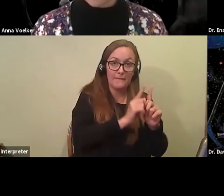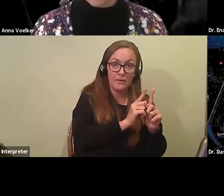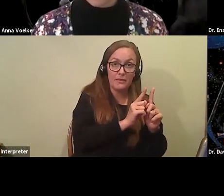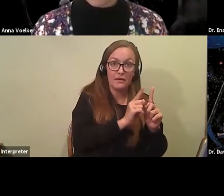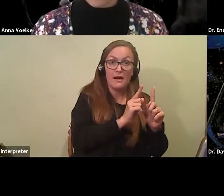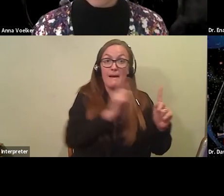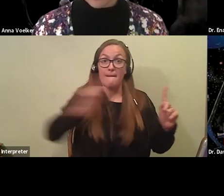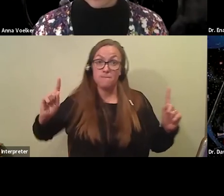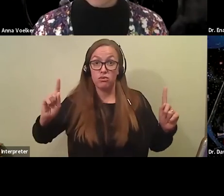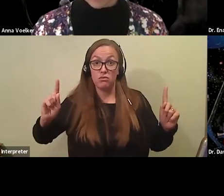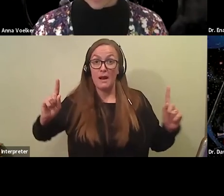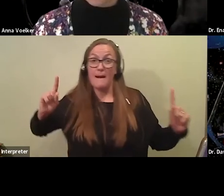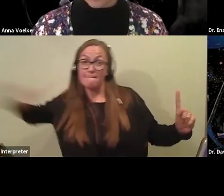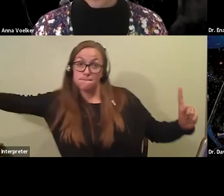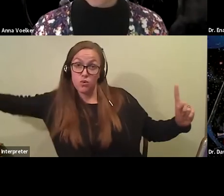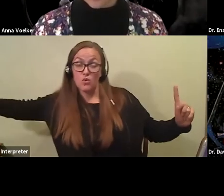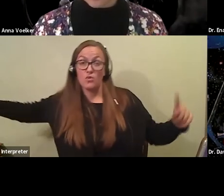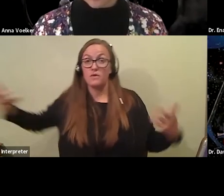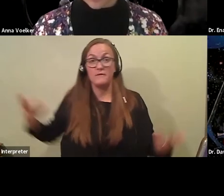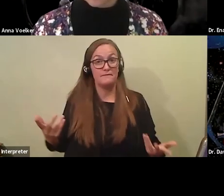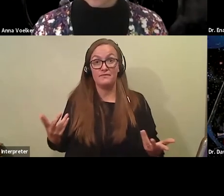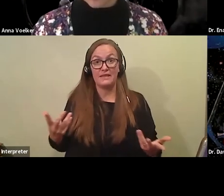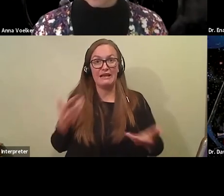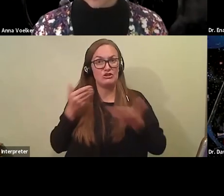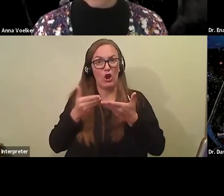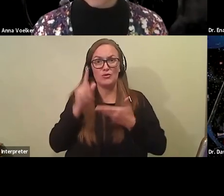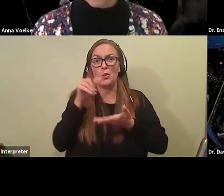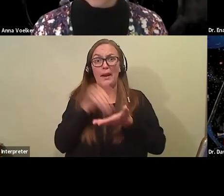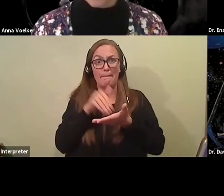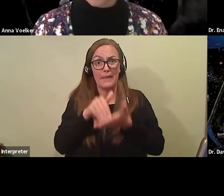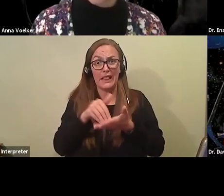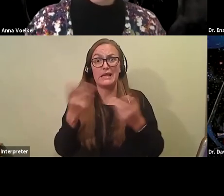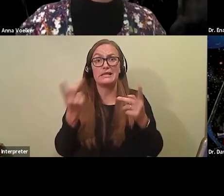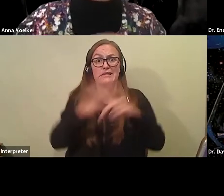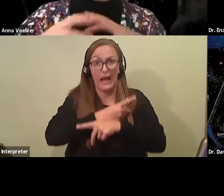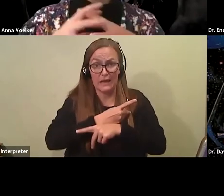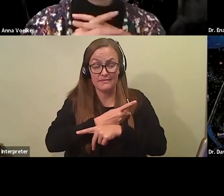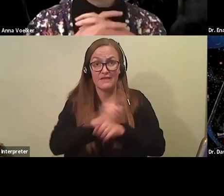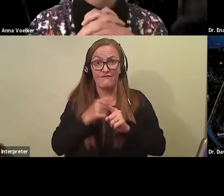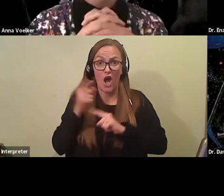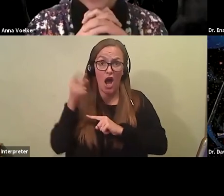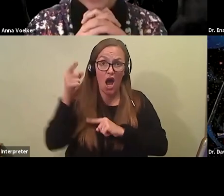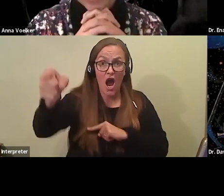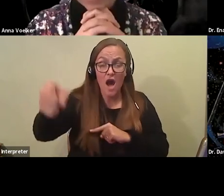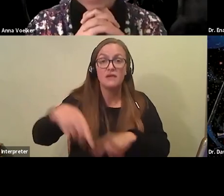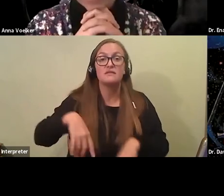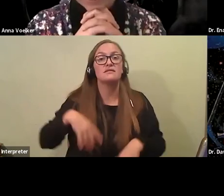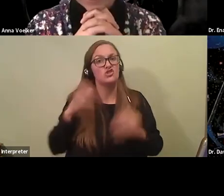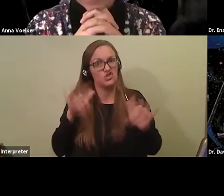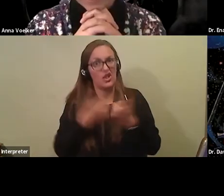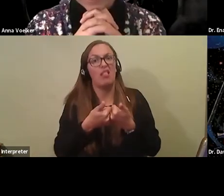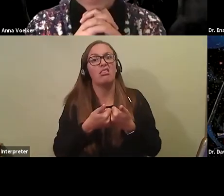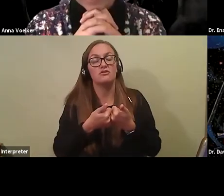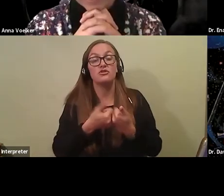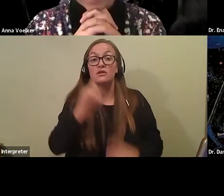million. So, yeah, really, really difficult. To put it in terms of the travel time